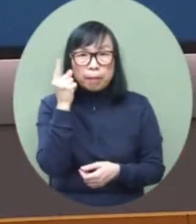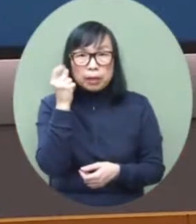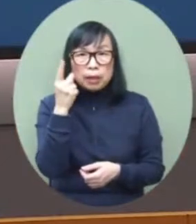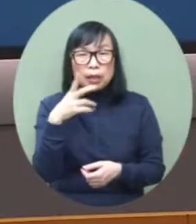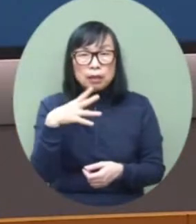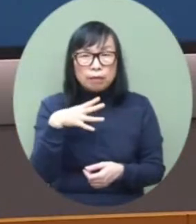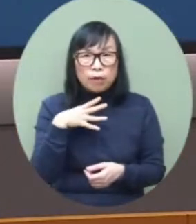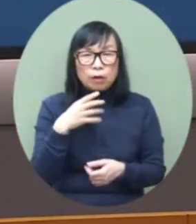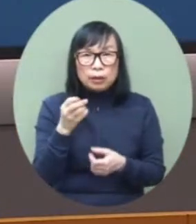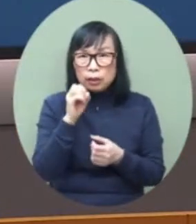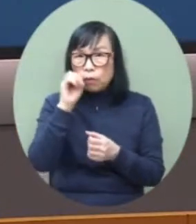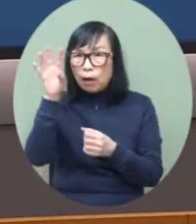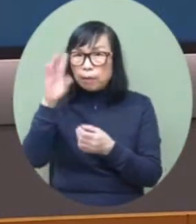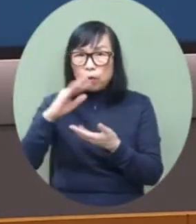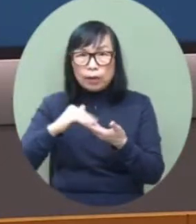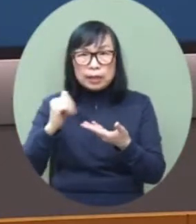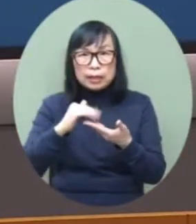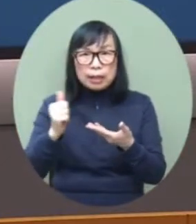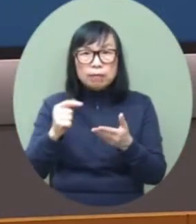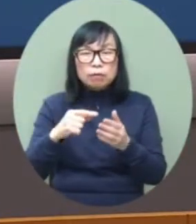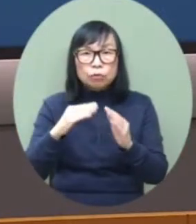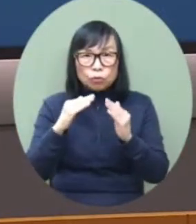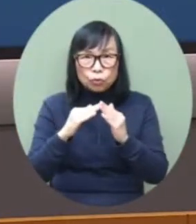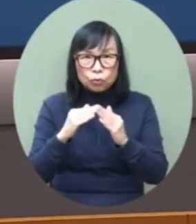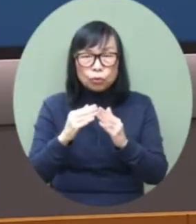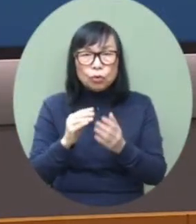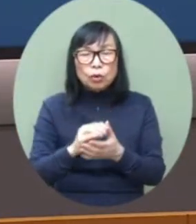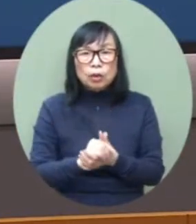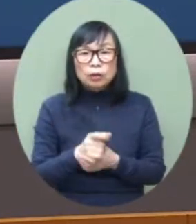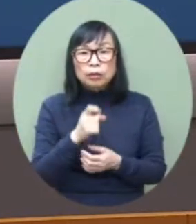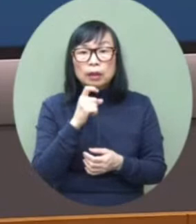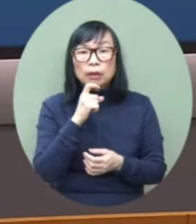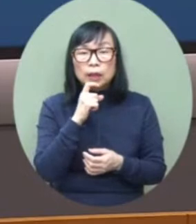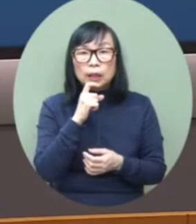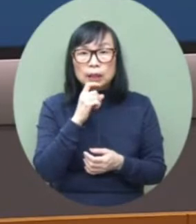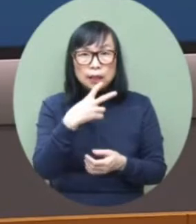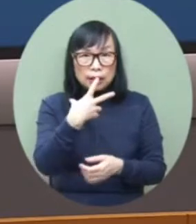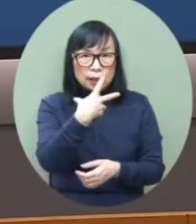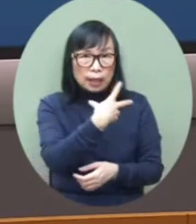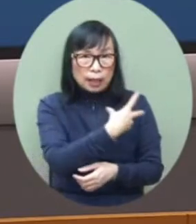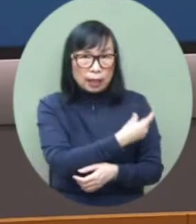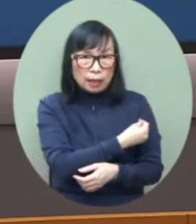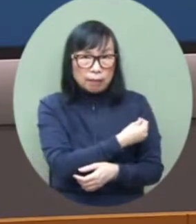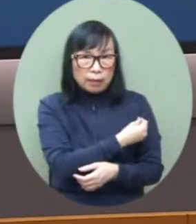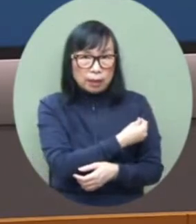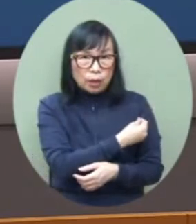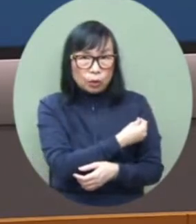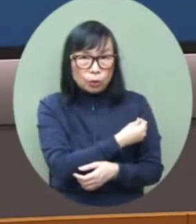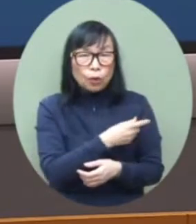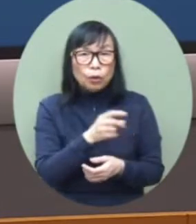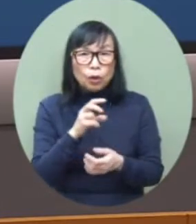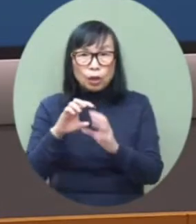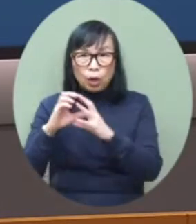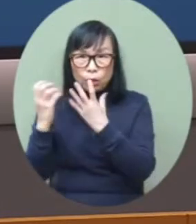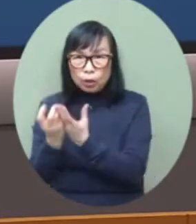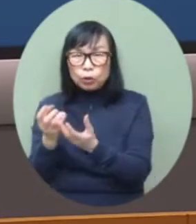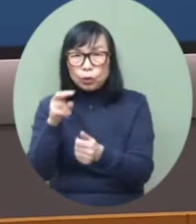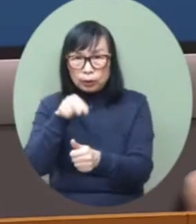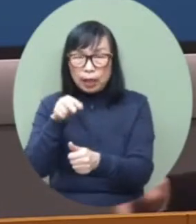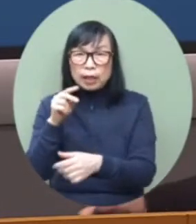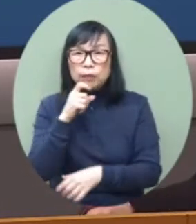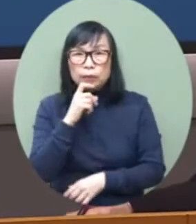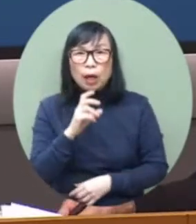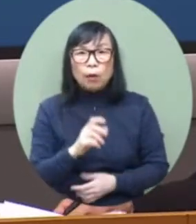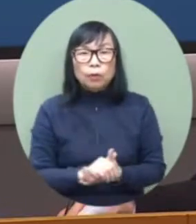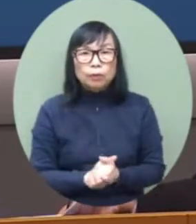any side effects from vaccinations, we will notify the health department. They have a scientific community